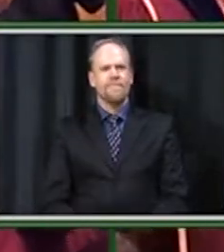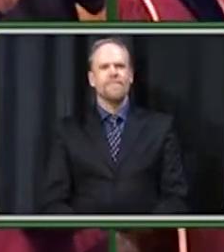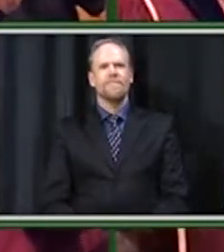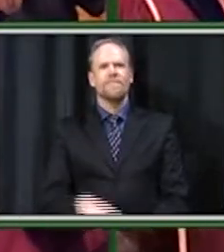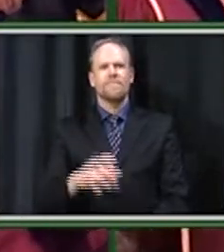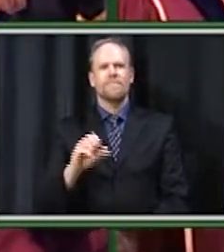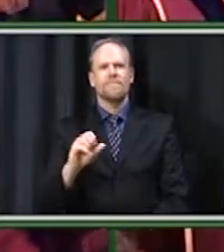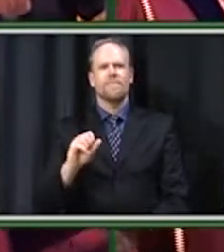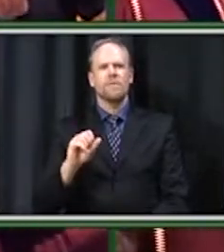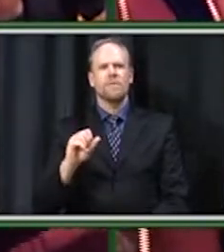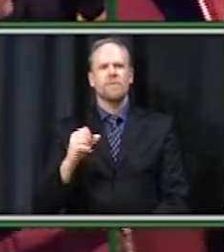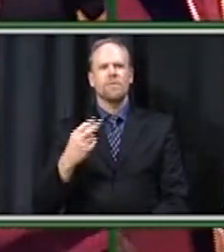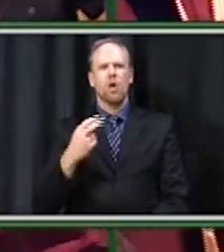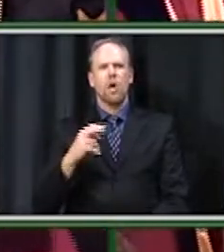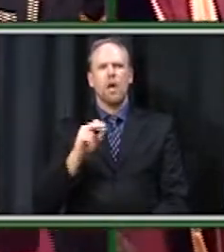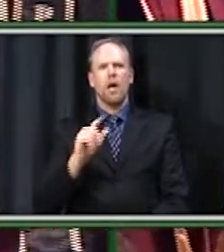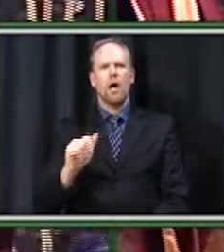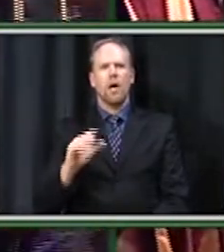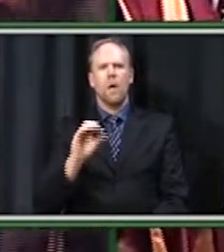Charlotte O'Connor.